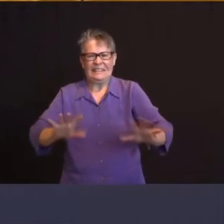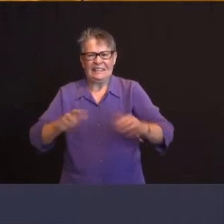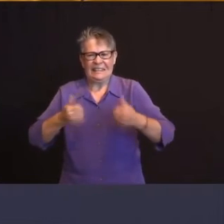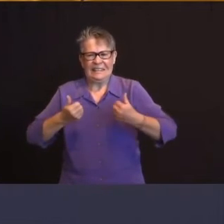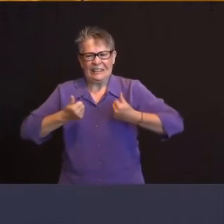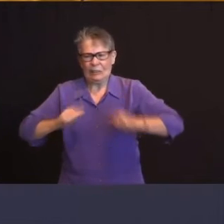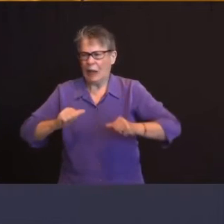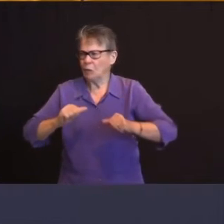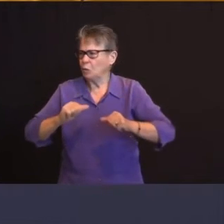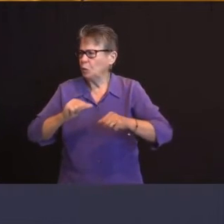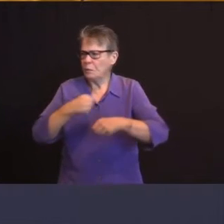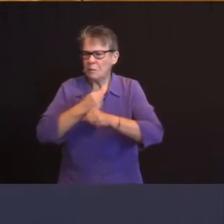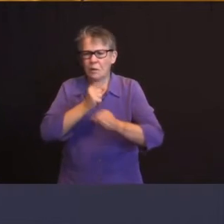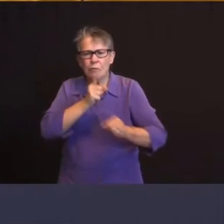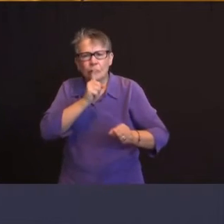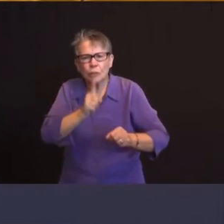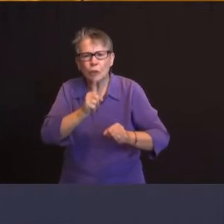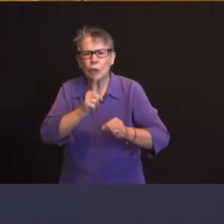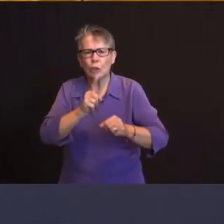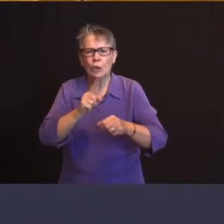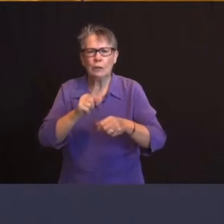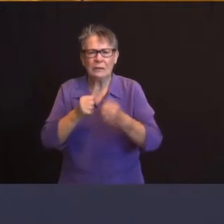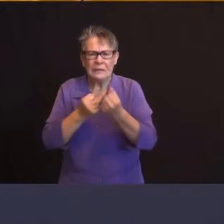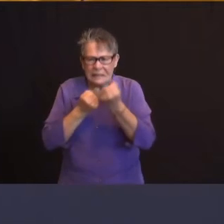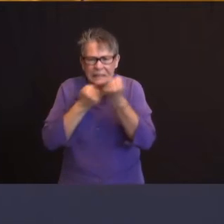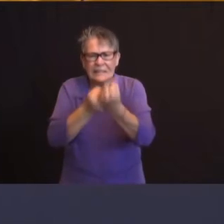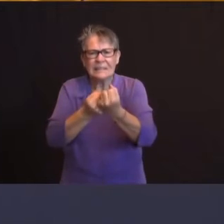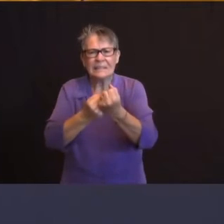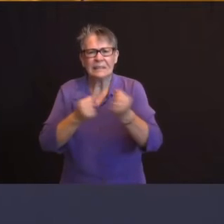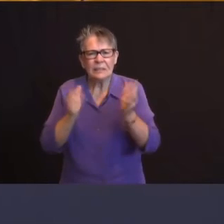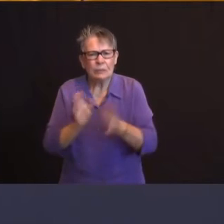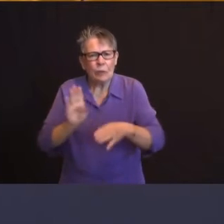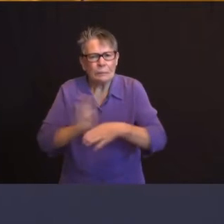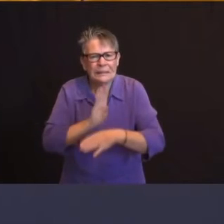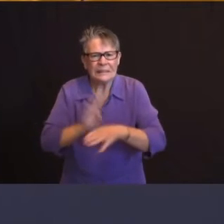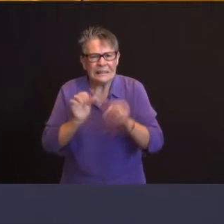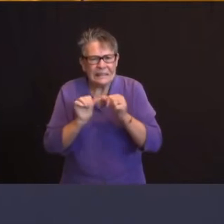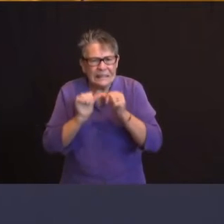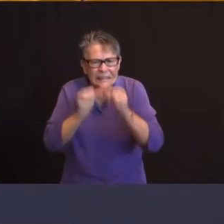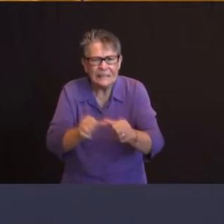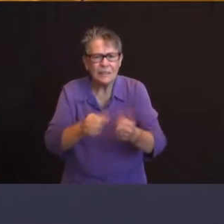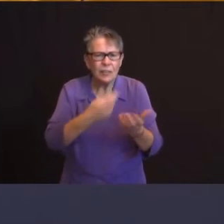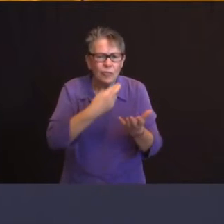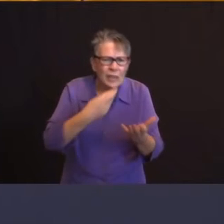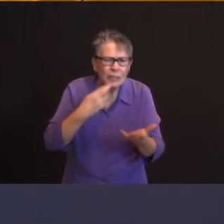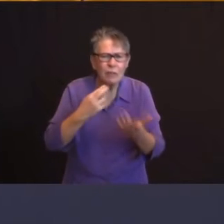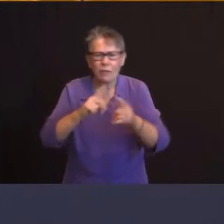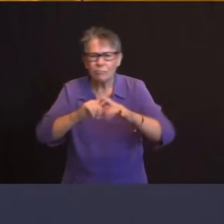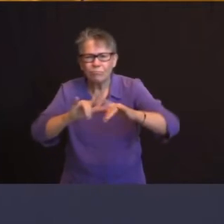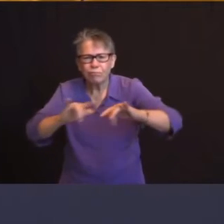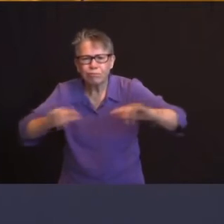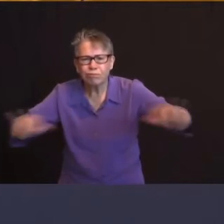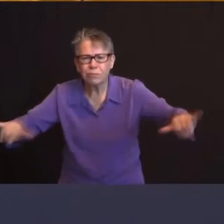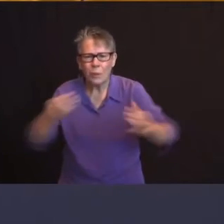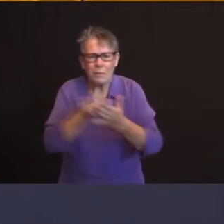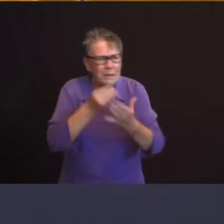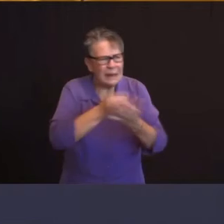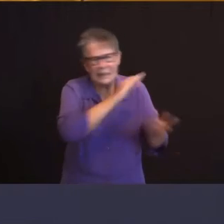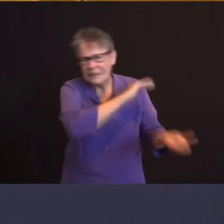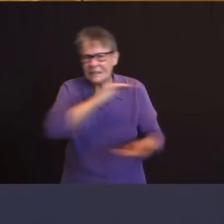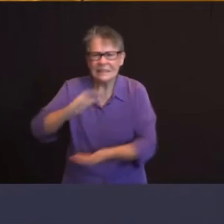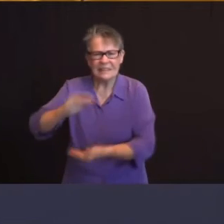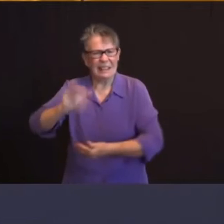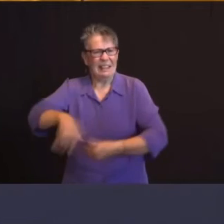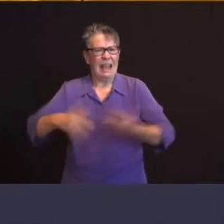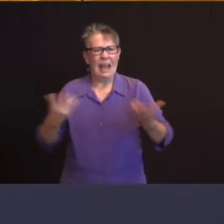I was on the phone, not just with the president-elect, but with others this weekend, including members of Congress, going through all of